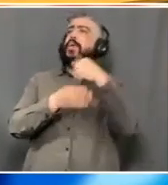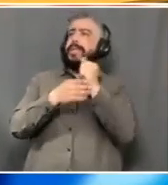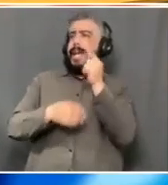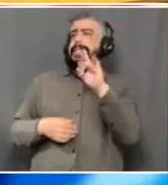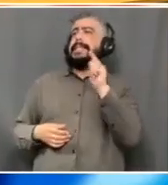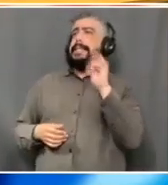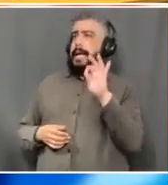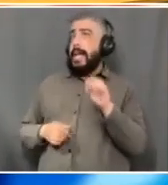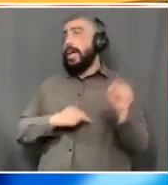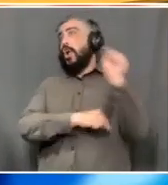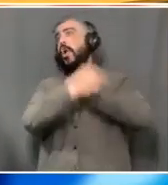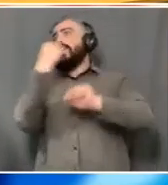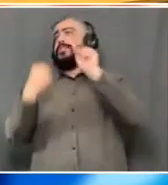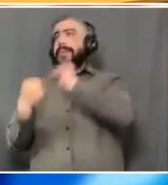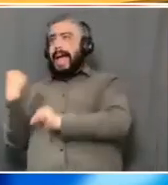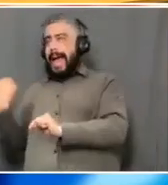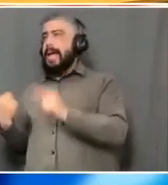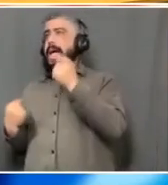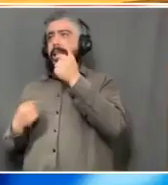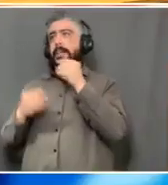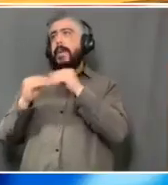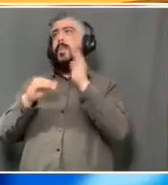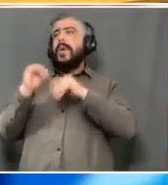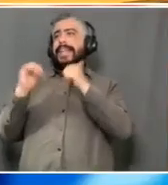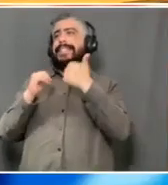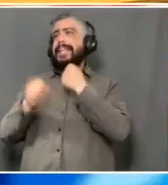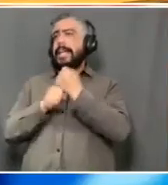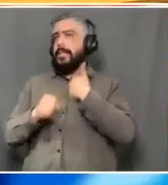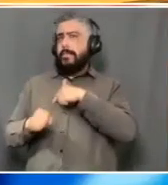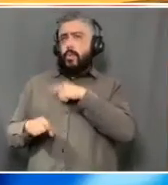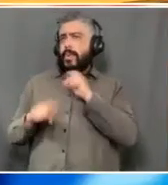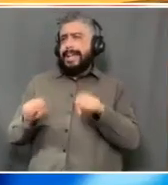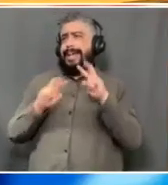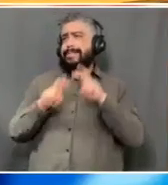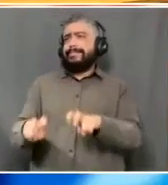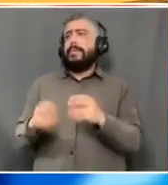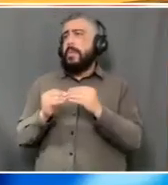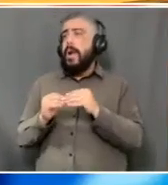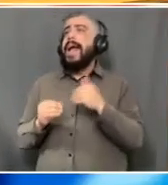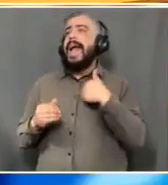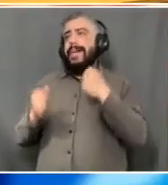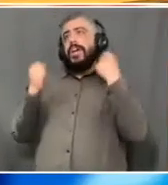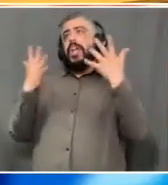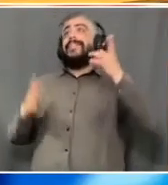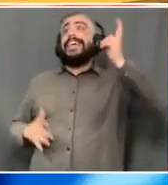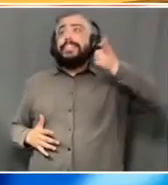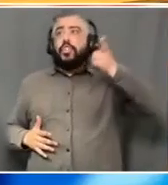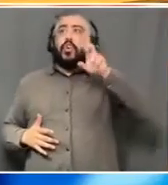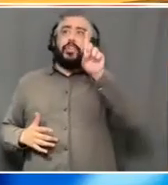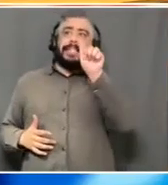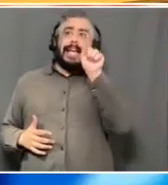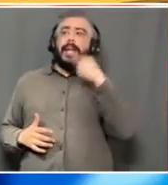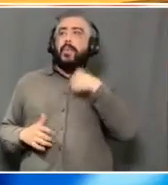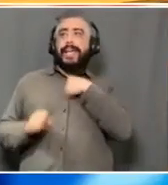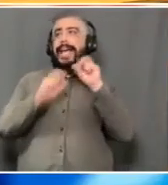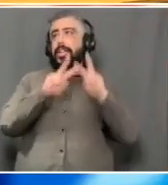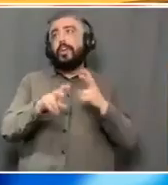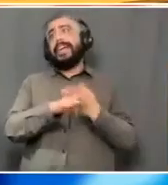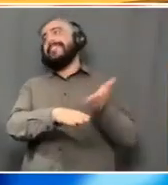back about, a little bit more than 10 years, but we could always, there's a lot of historical data, and we could certainly look even further